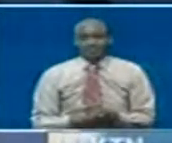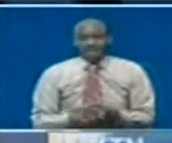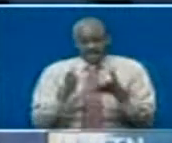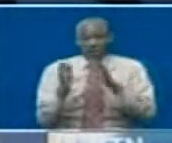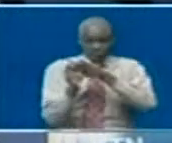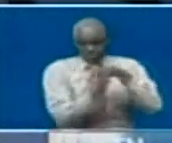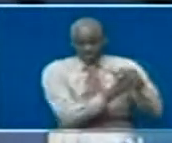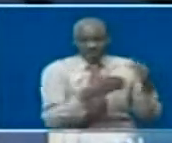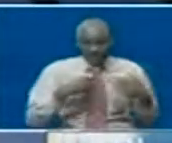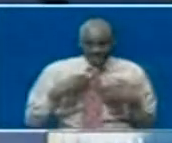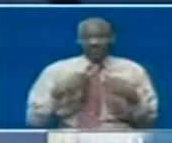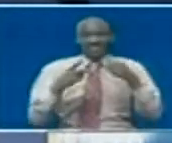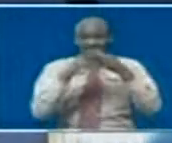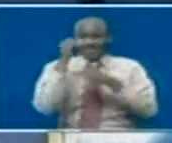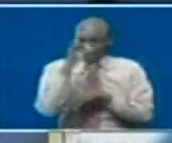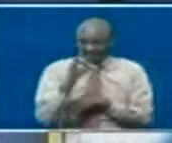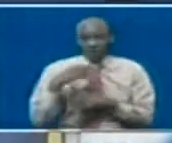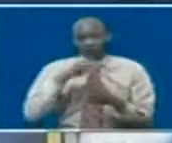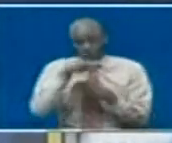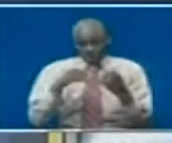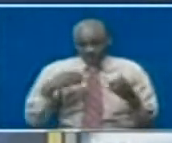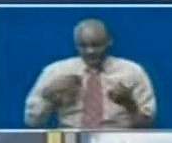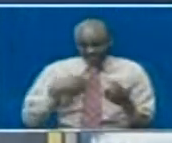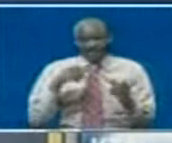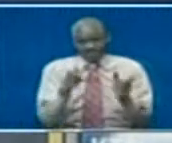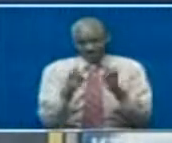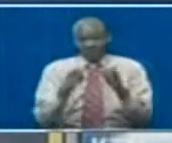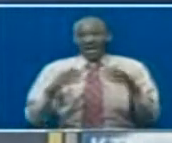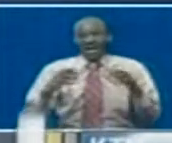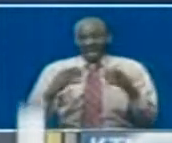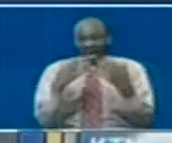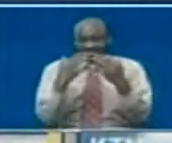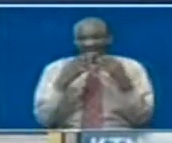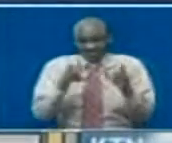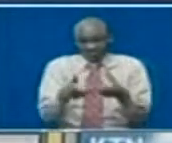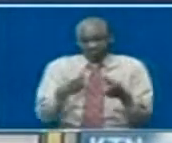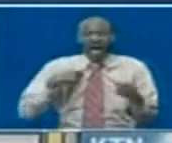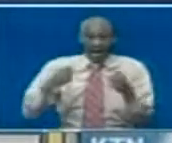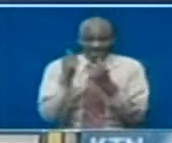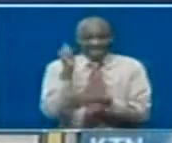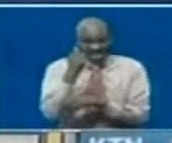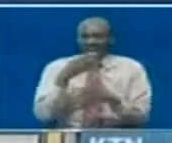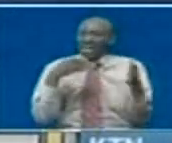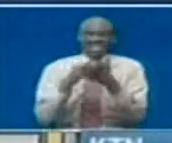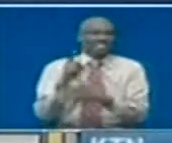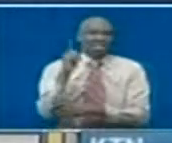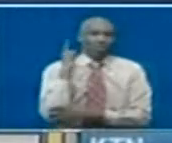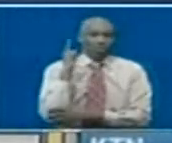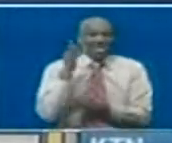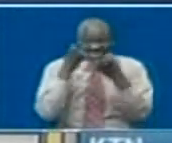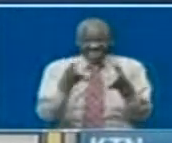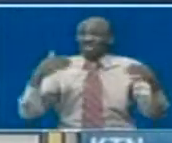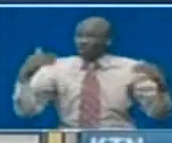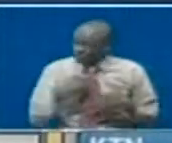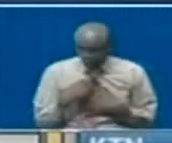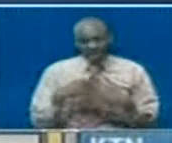Moving on now, close to 7% of all the liquefied petroleum gas businesses being carried out in the country are illegal. This is a